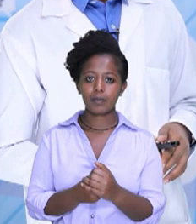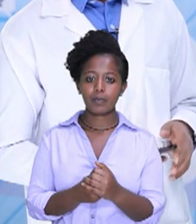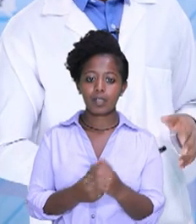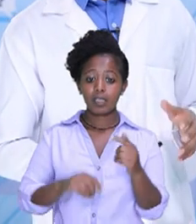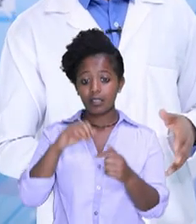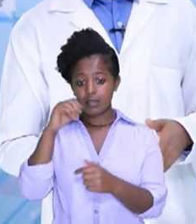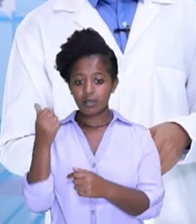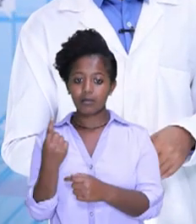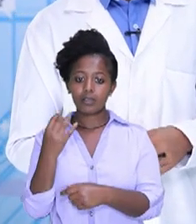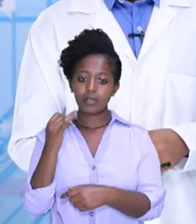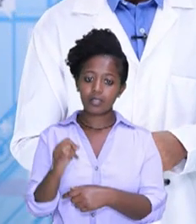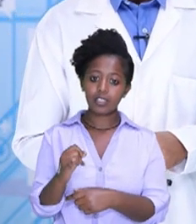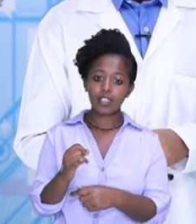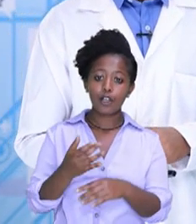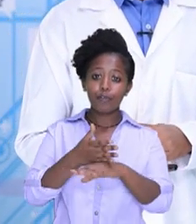Another one is